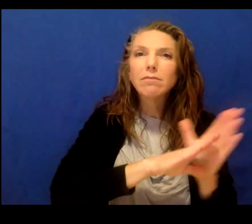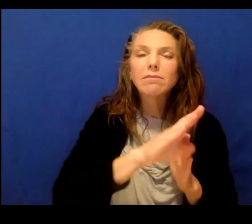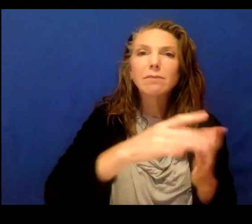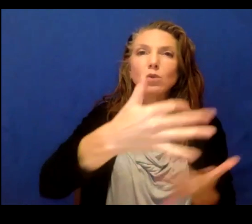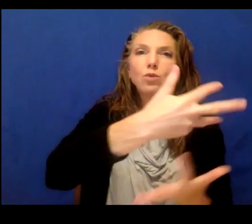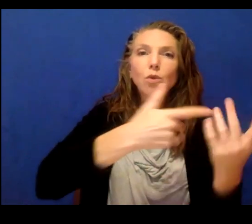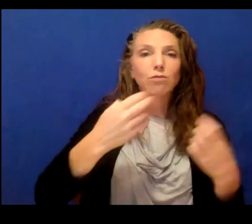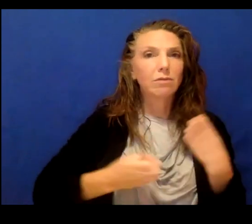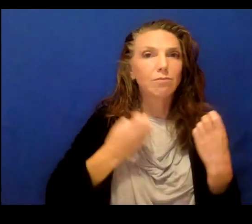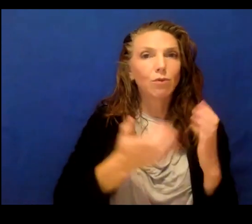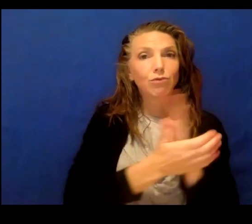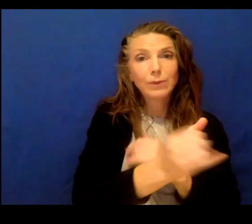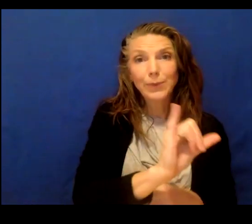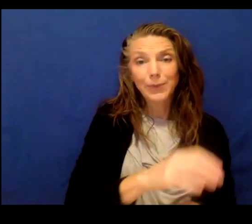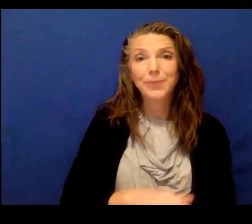emotional skills.